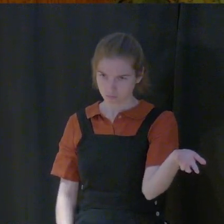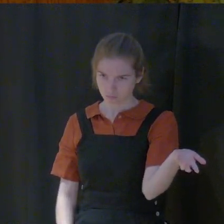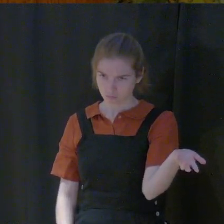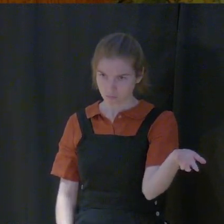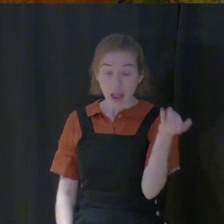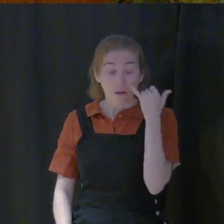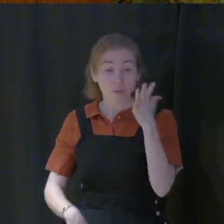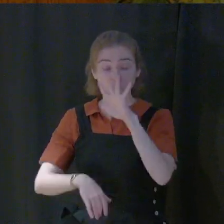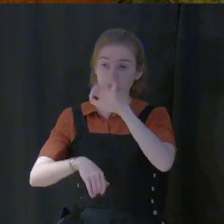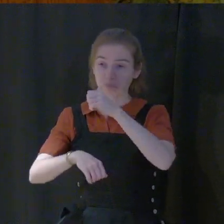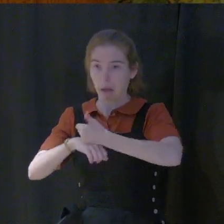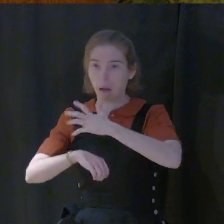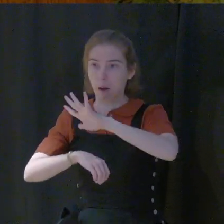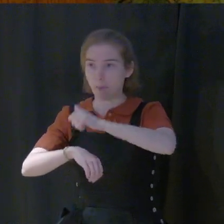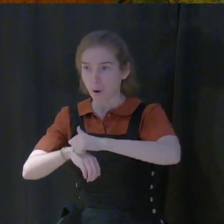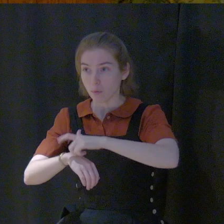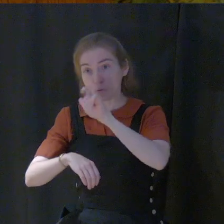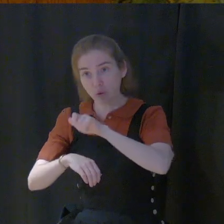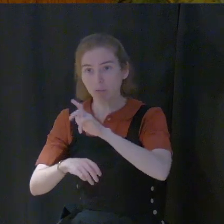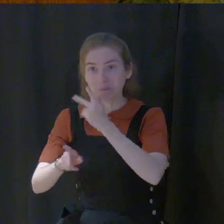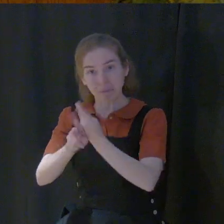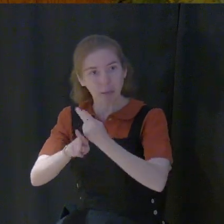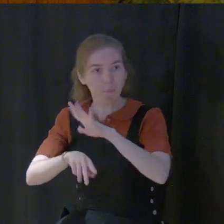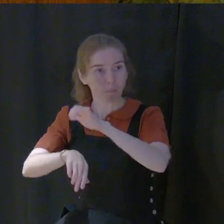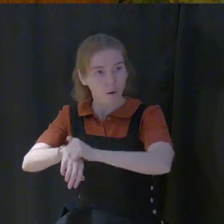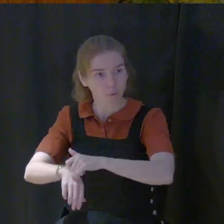If we make appointments, aren't they to be kept?